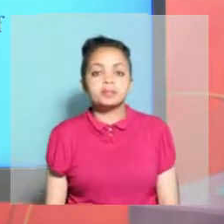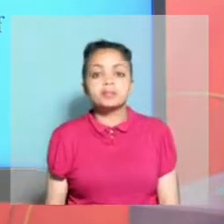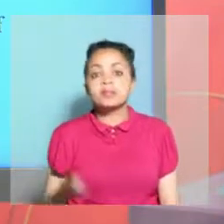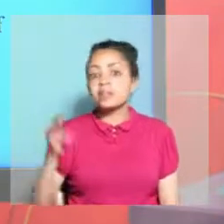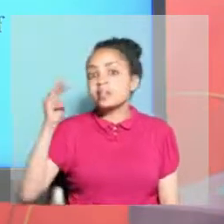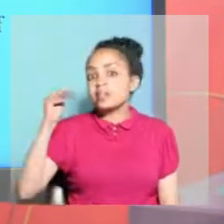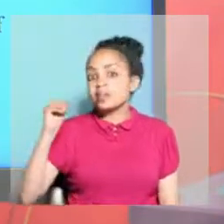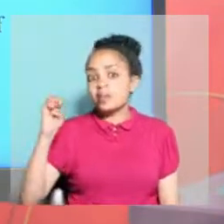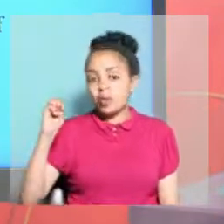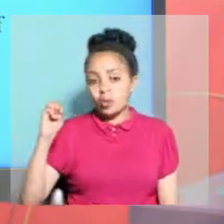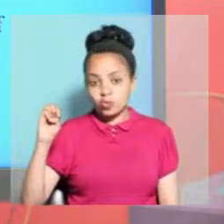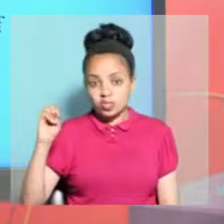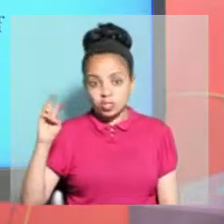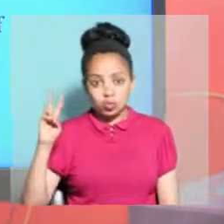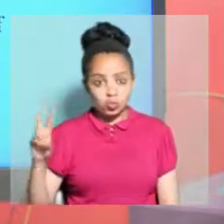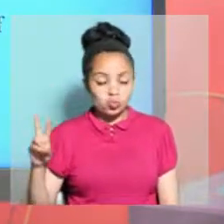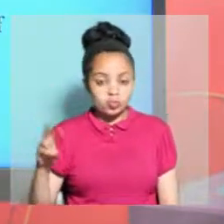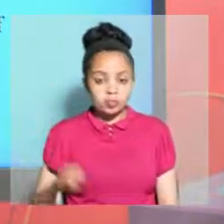Meiosis II.